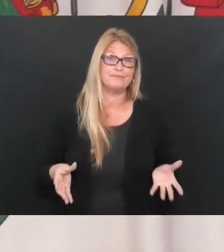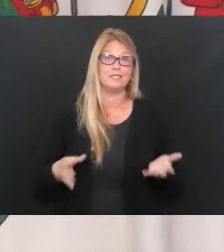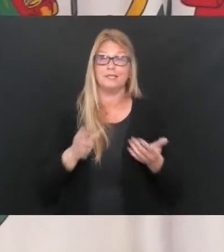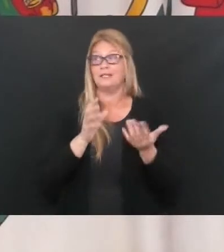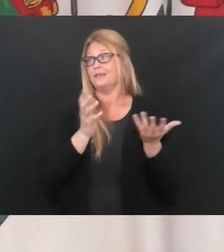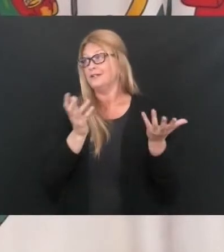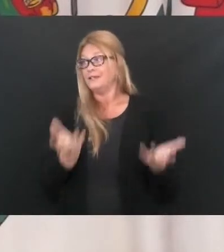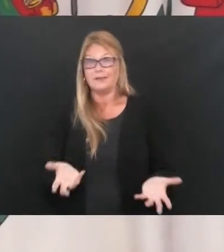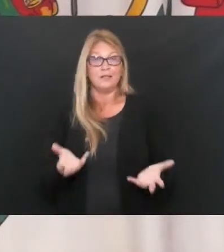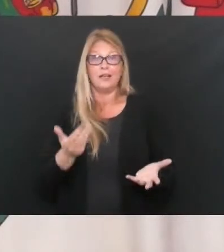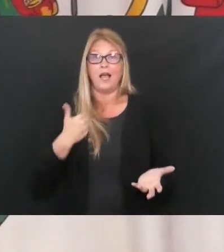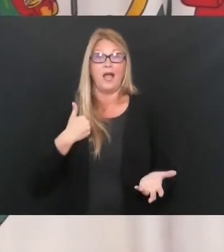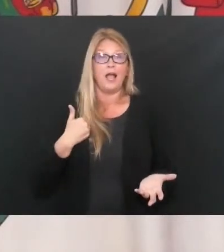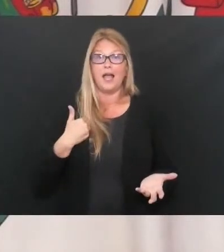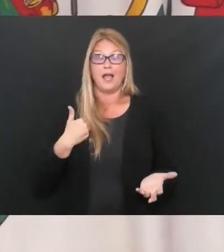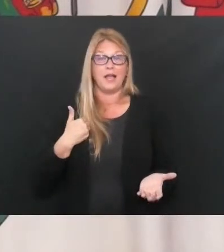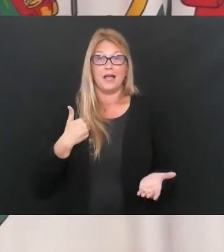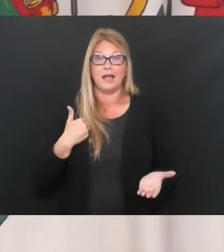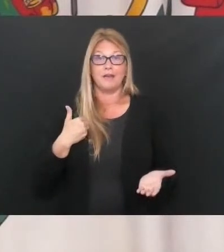There's